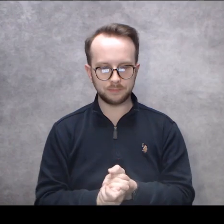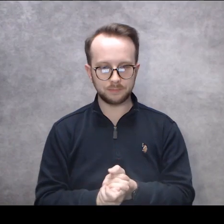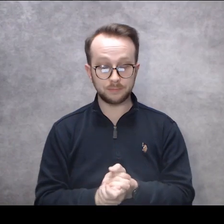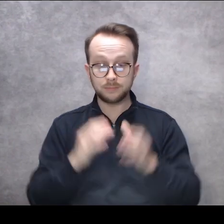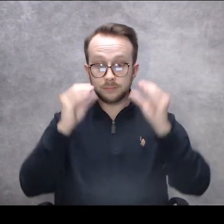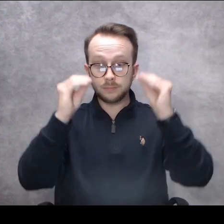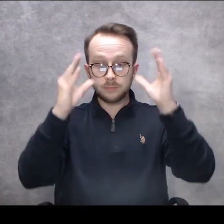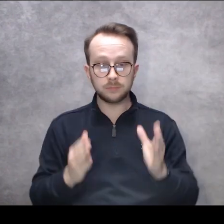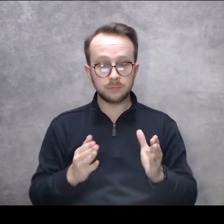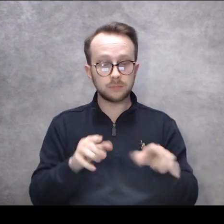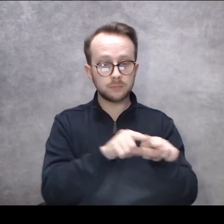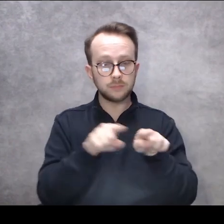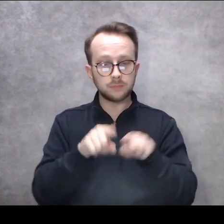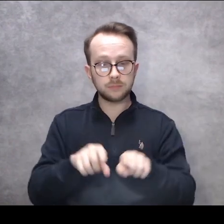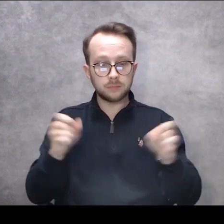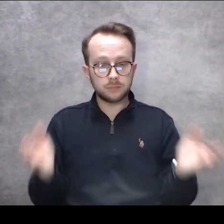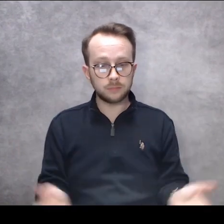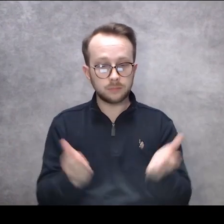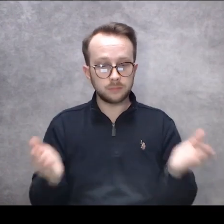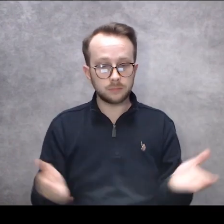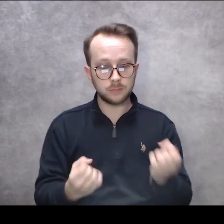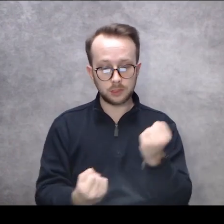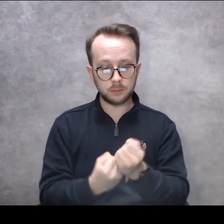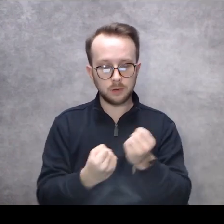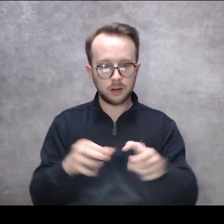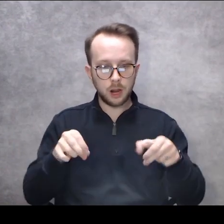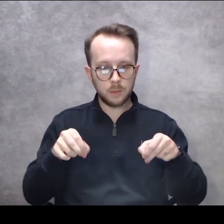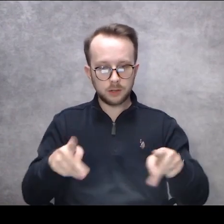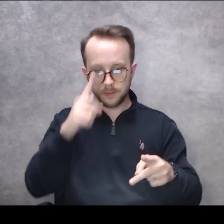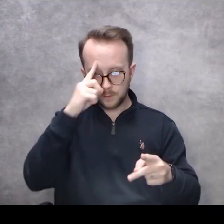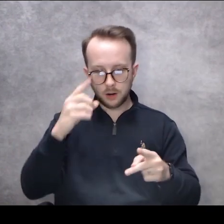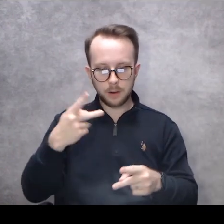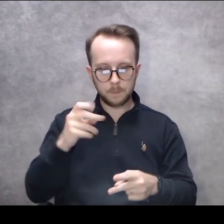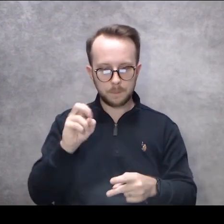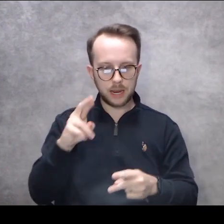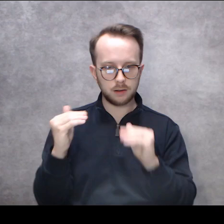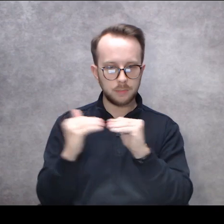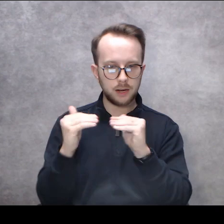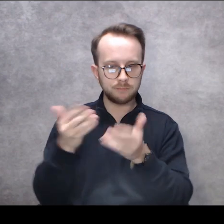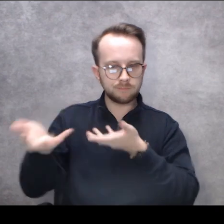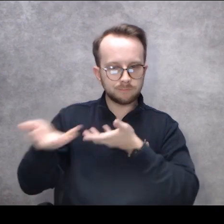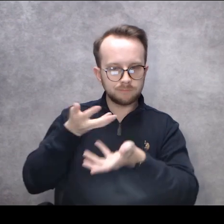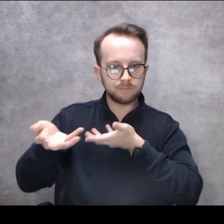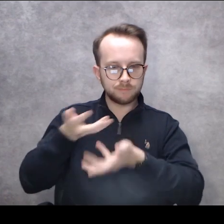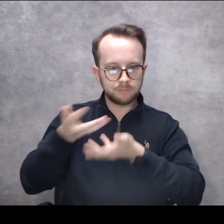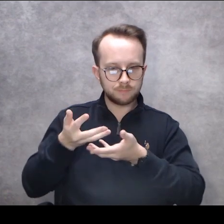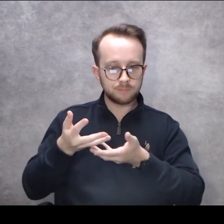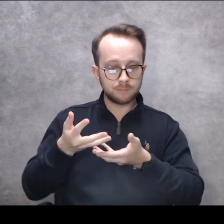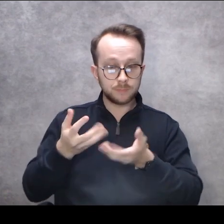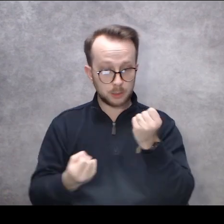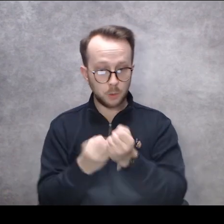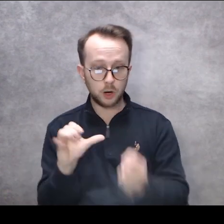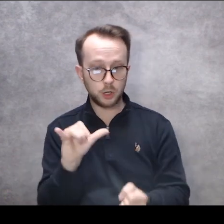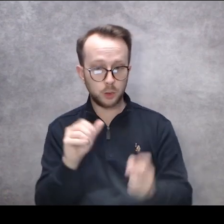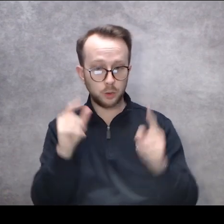Teachers can also encourage and support opportunities for peer interaction and supports, such as peer tutors.